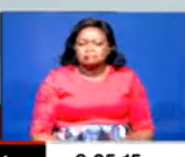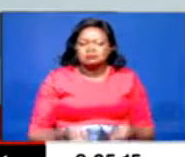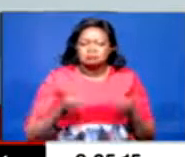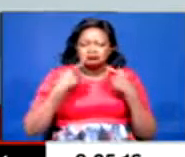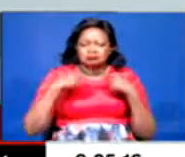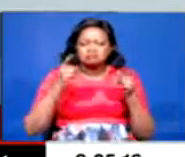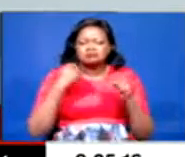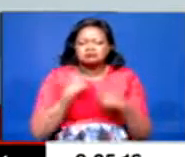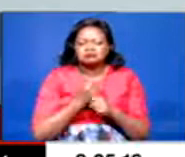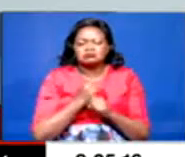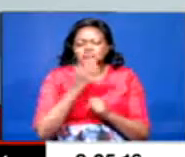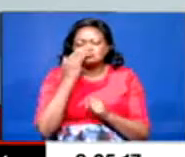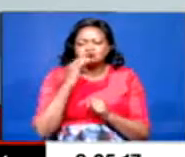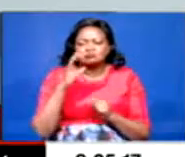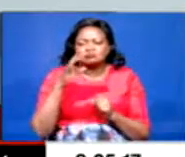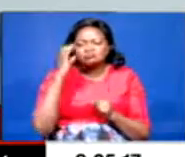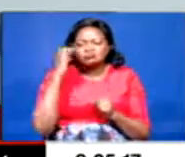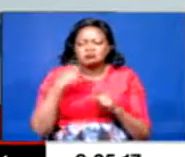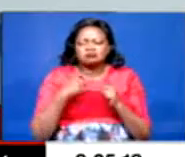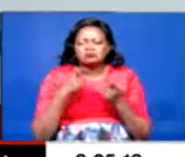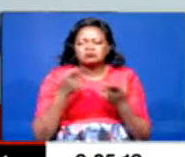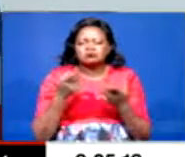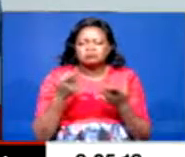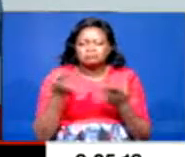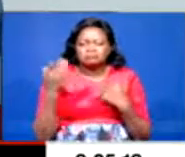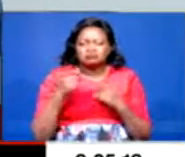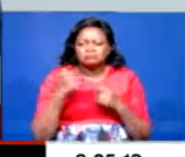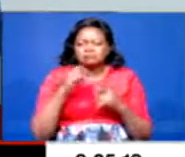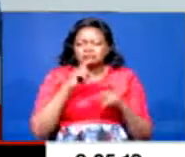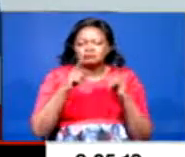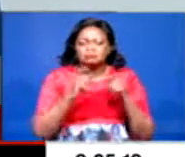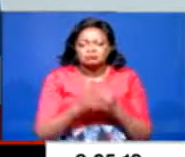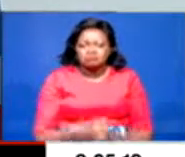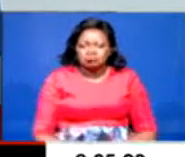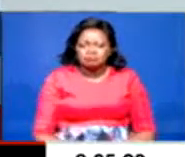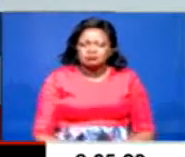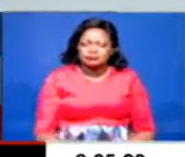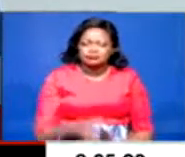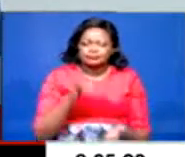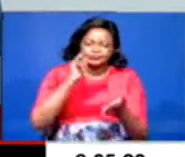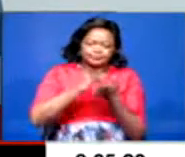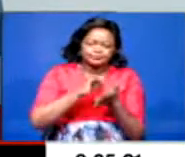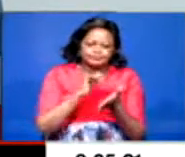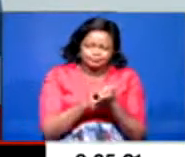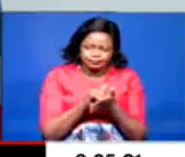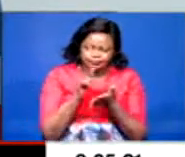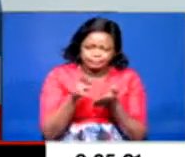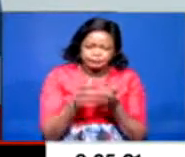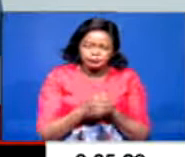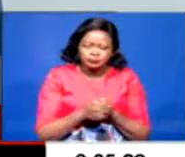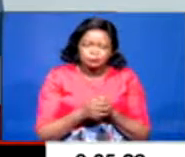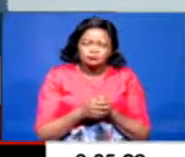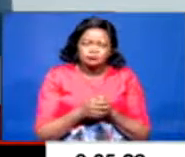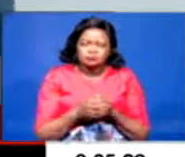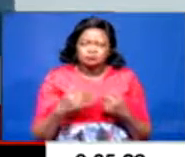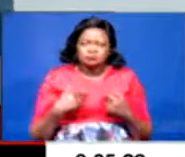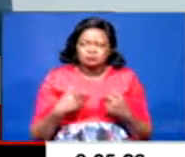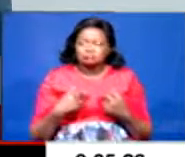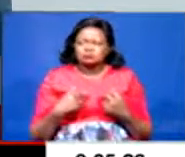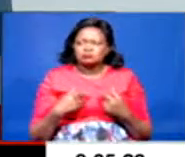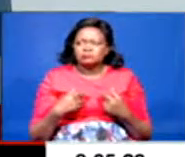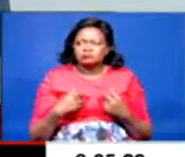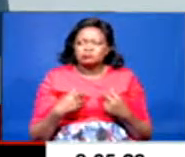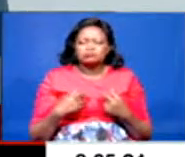by Chebukati. But that brings me to another question, Joy. That calls for the question of